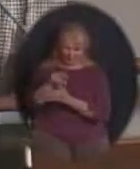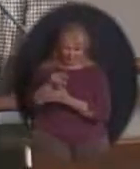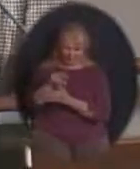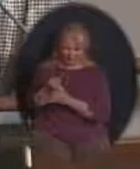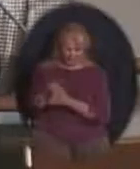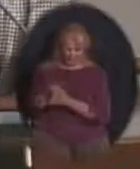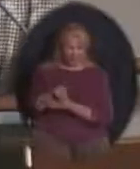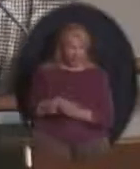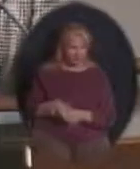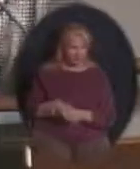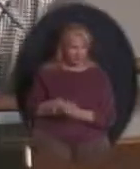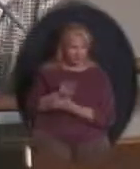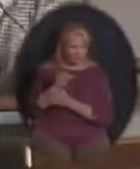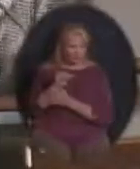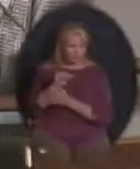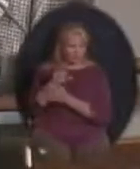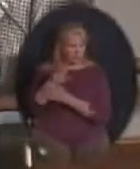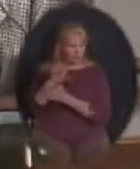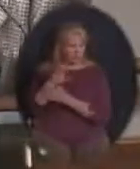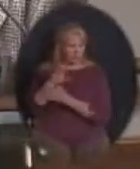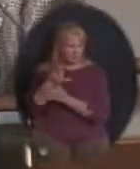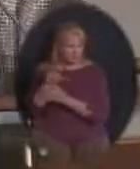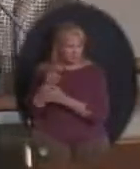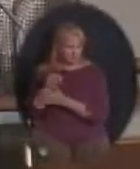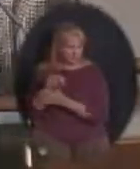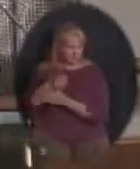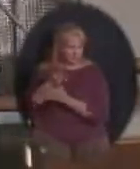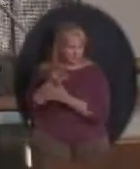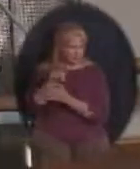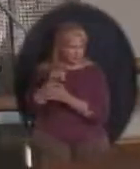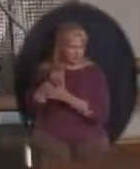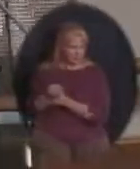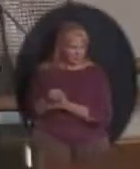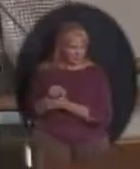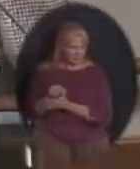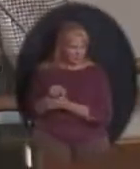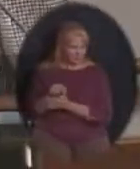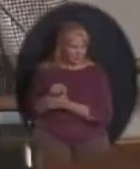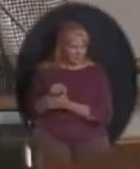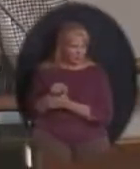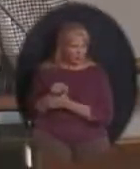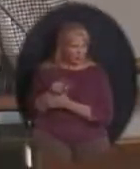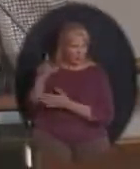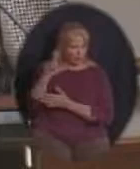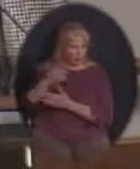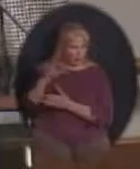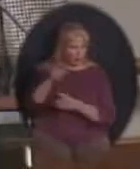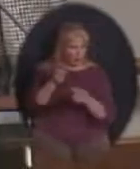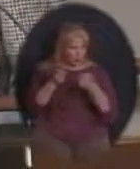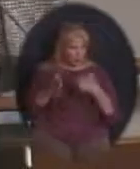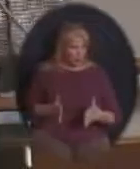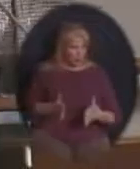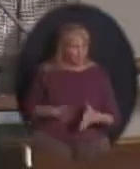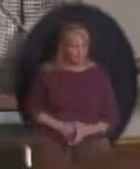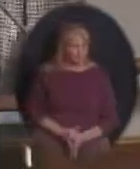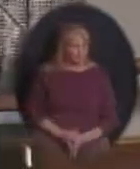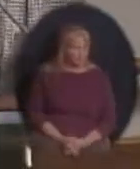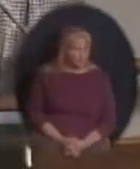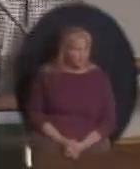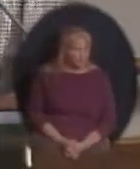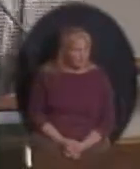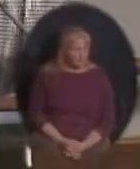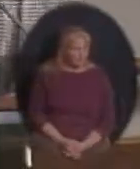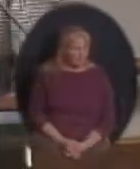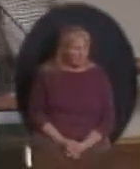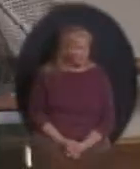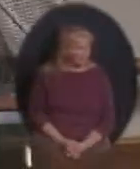our district library media services coordinator. Did you find him? Okay.